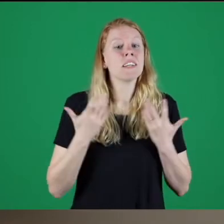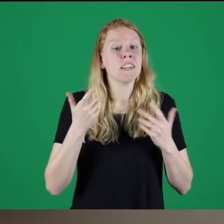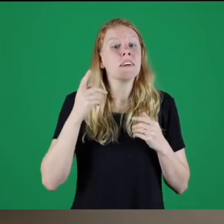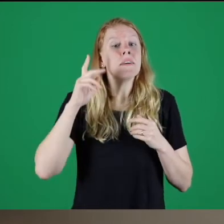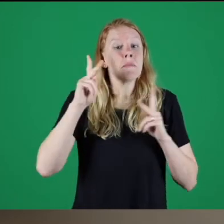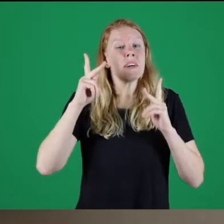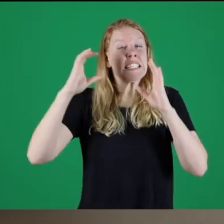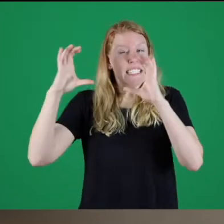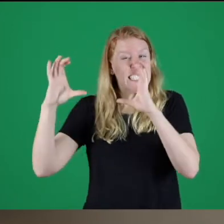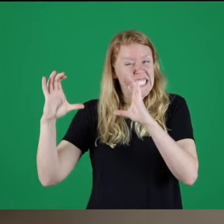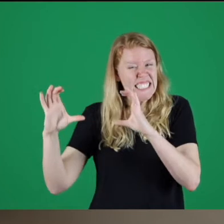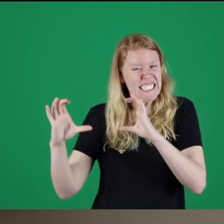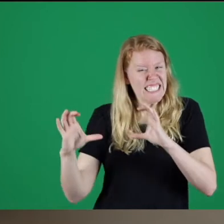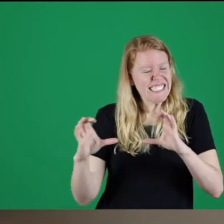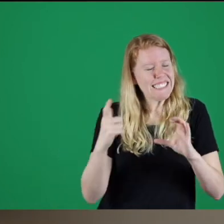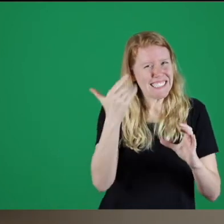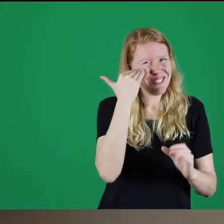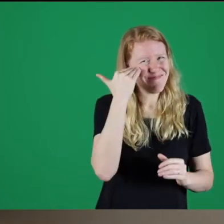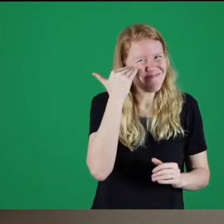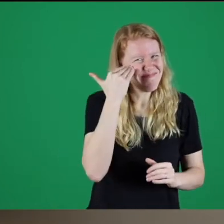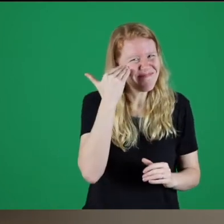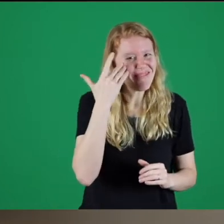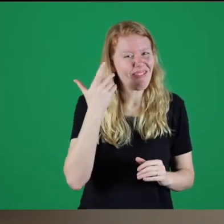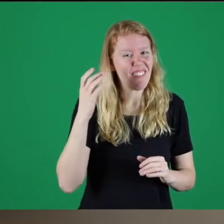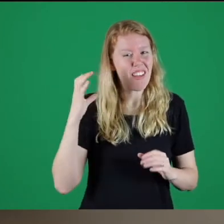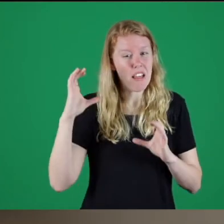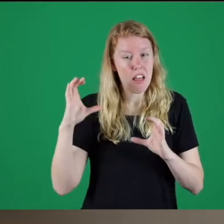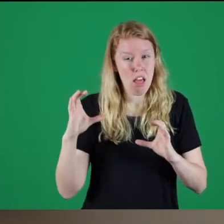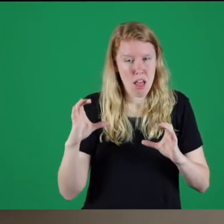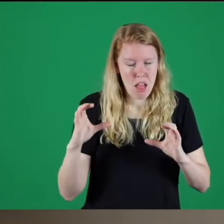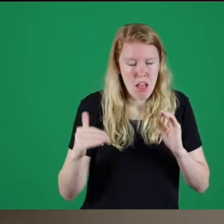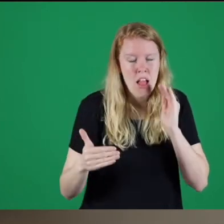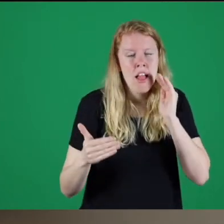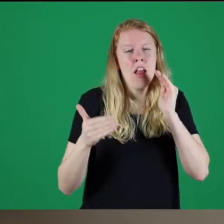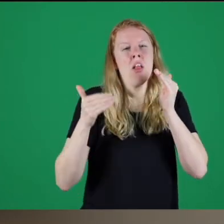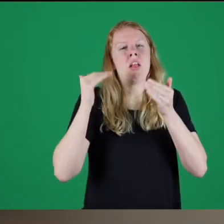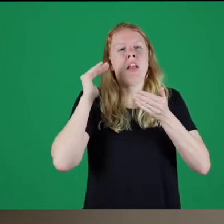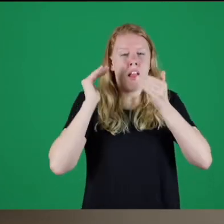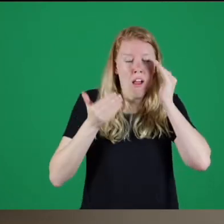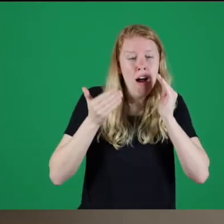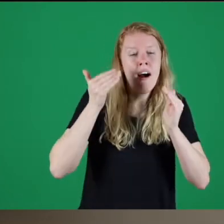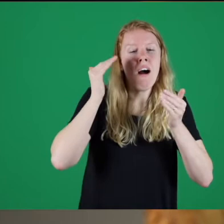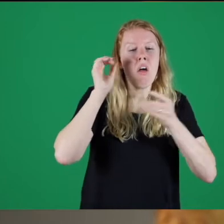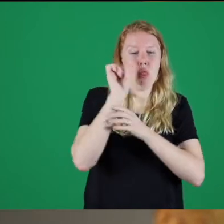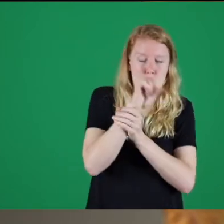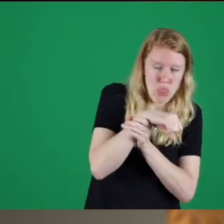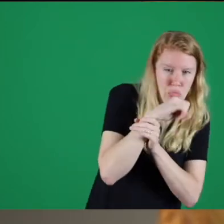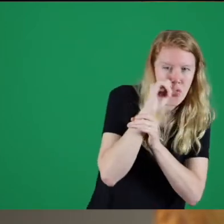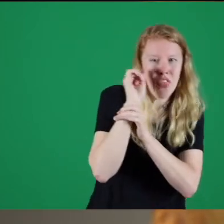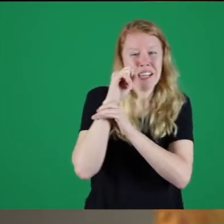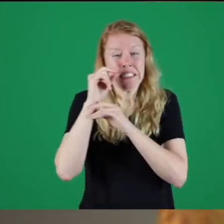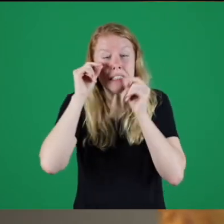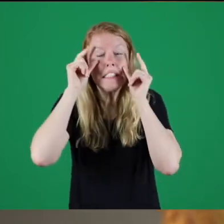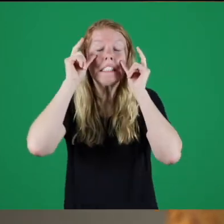So the people stayed up, and well, you know how it is. At a certain time, you start getting sleepy. Your head might start